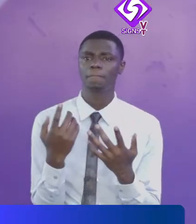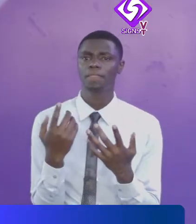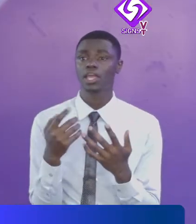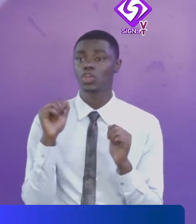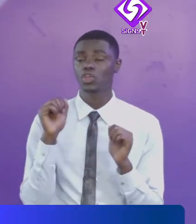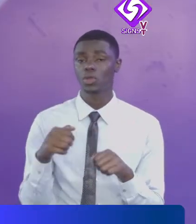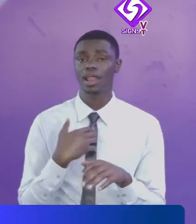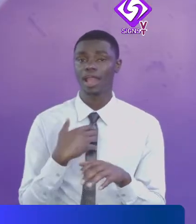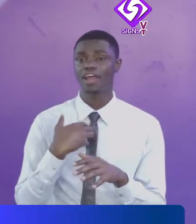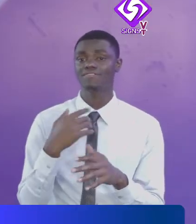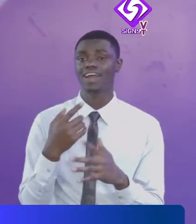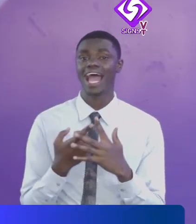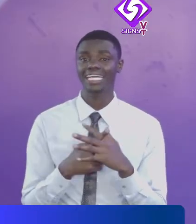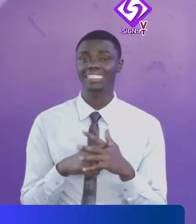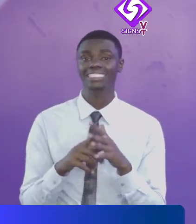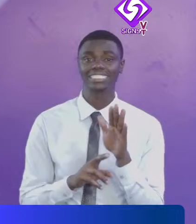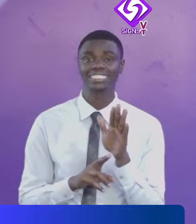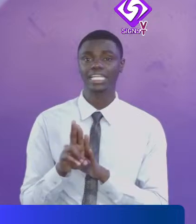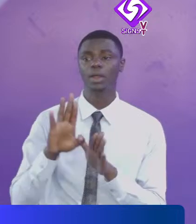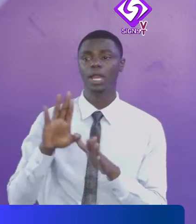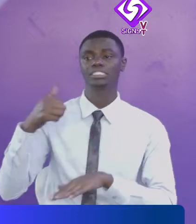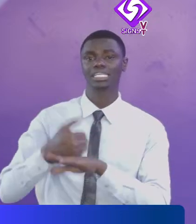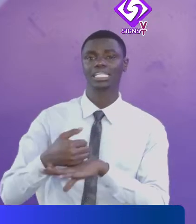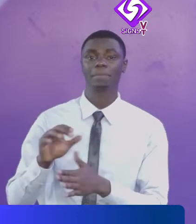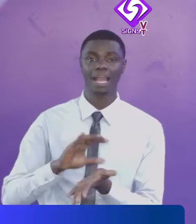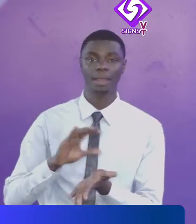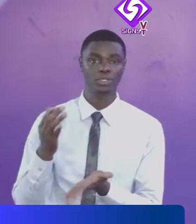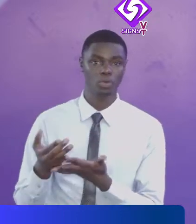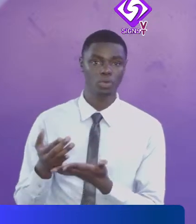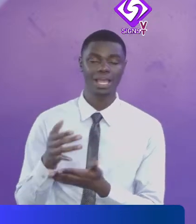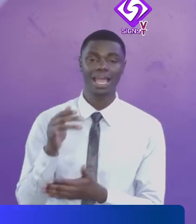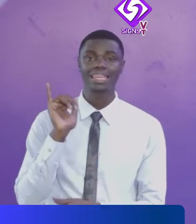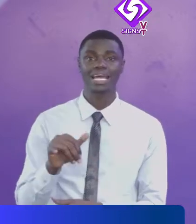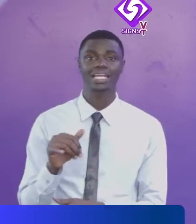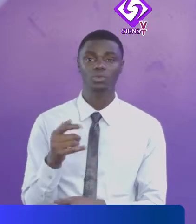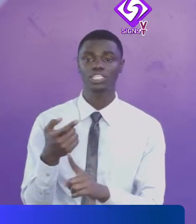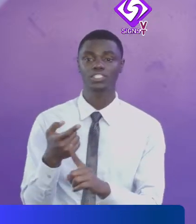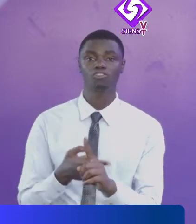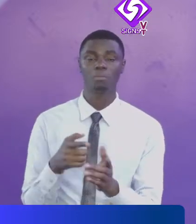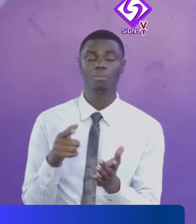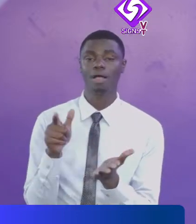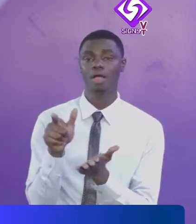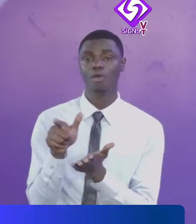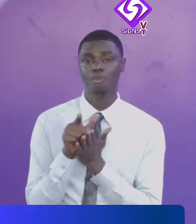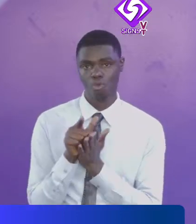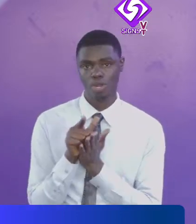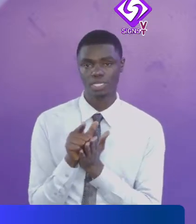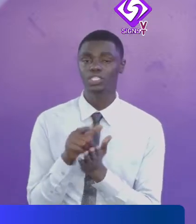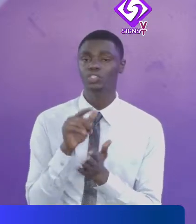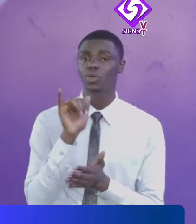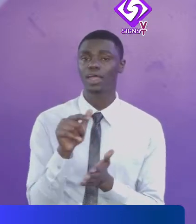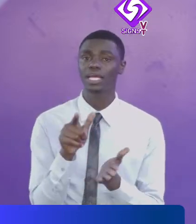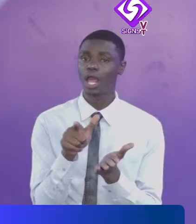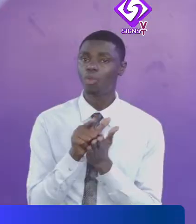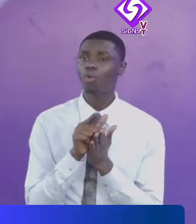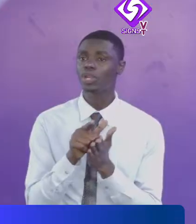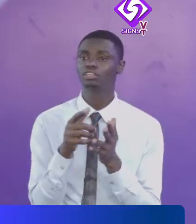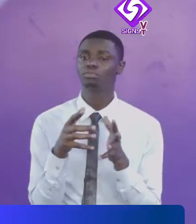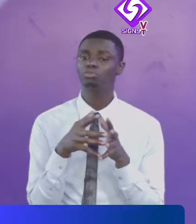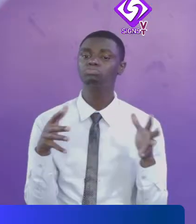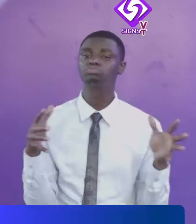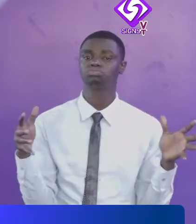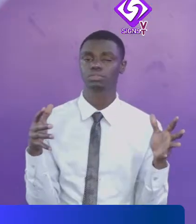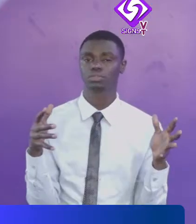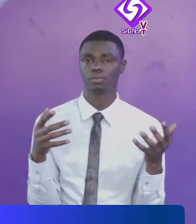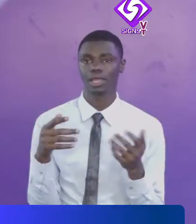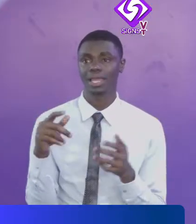capital. It has to come from somewhere. In most cases, that comes from debt. As that debt has grown over the last 20-something years, Kenyans